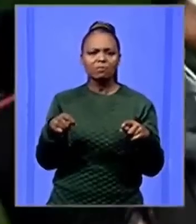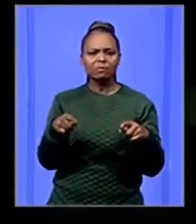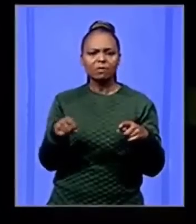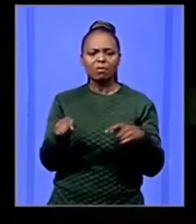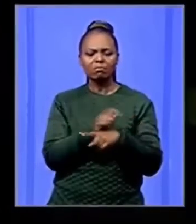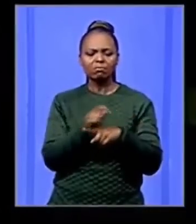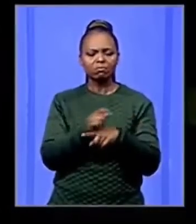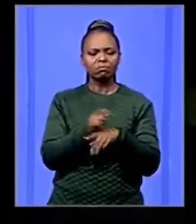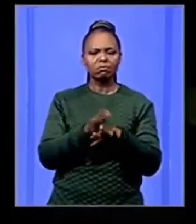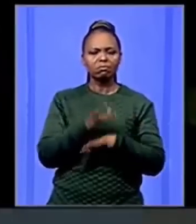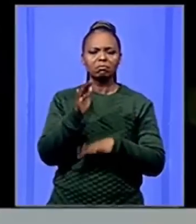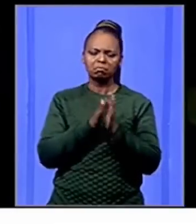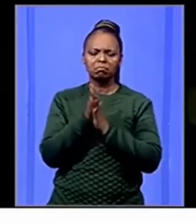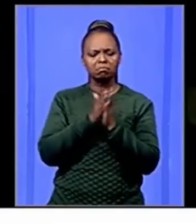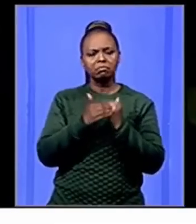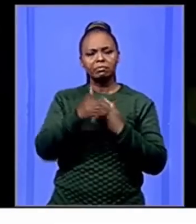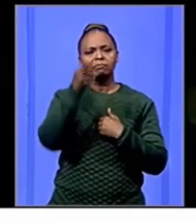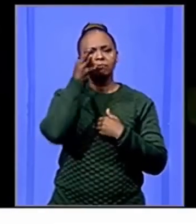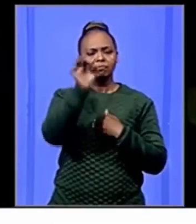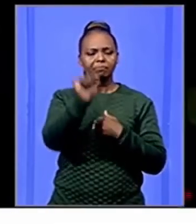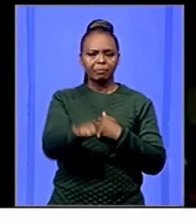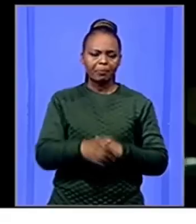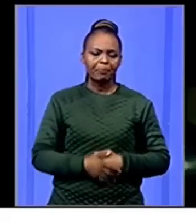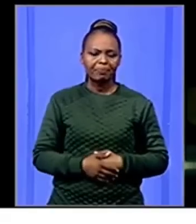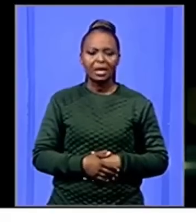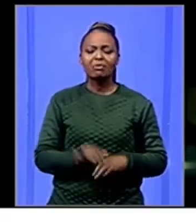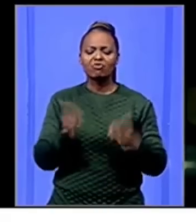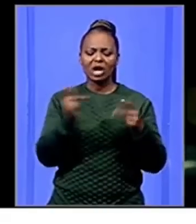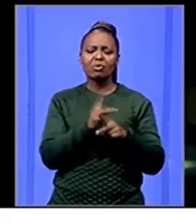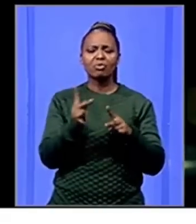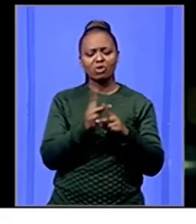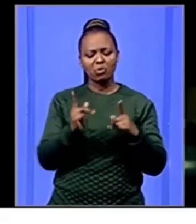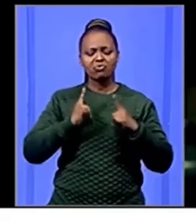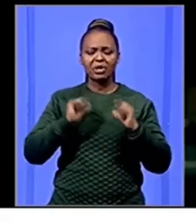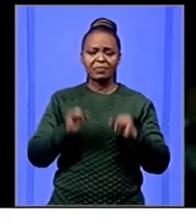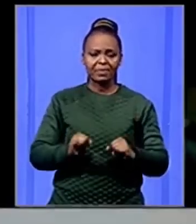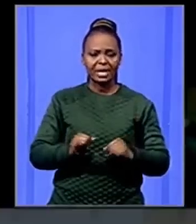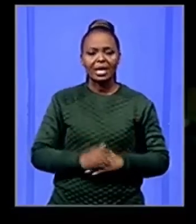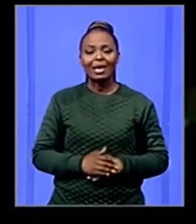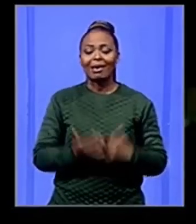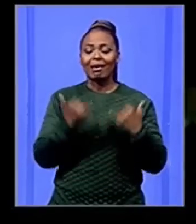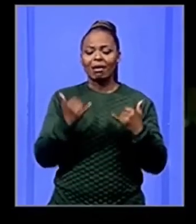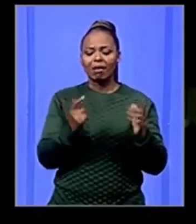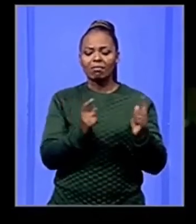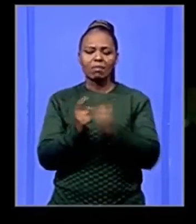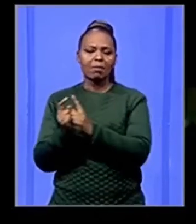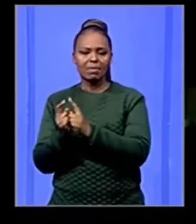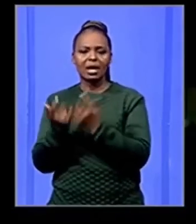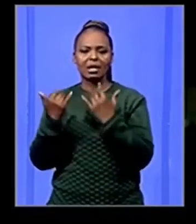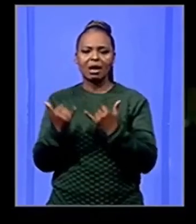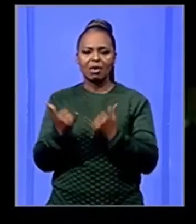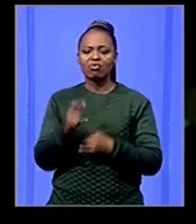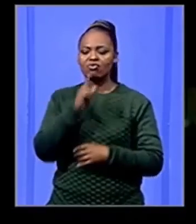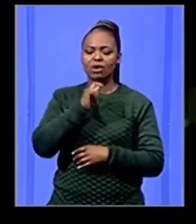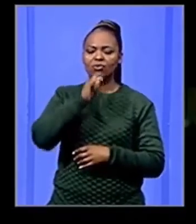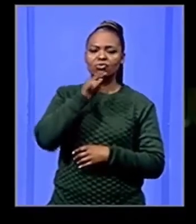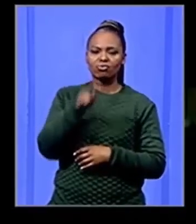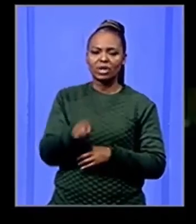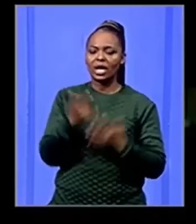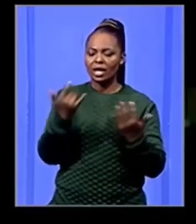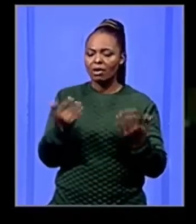it. Yeah, definitely. I think it was great preparation. Also keeping in mind that we were preparing for Sweden at the end of the day. I think we came